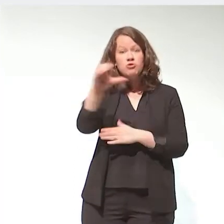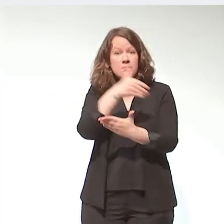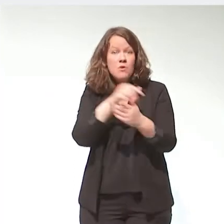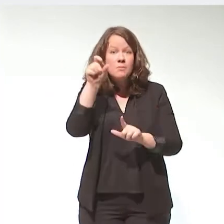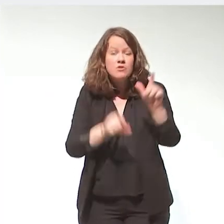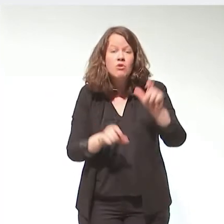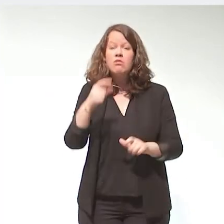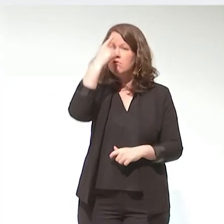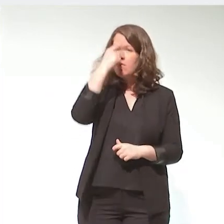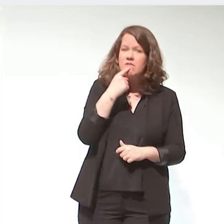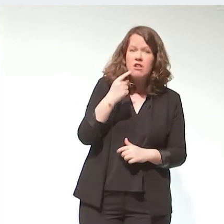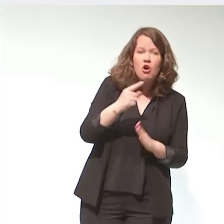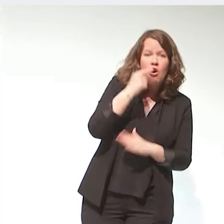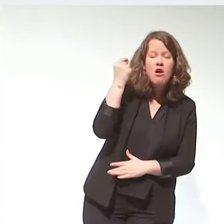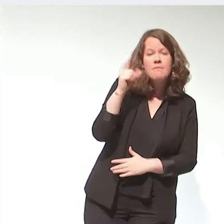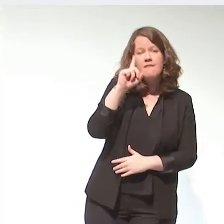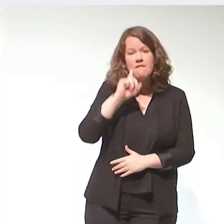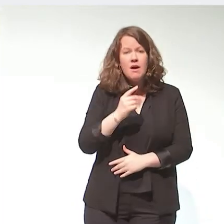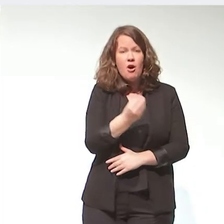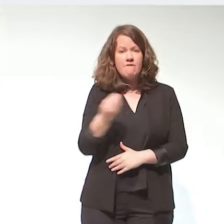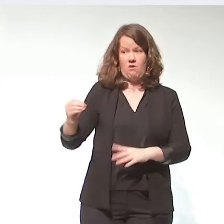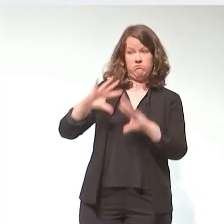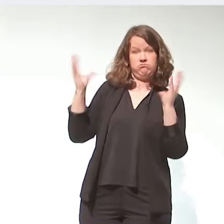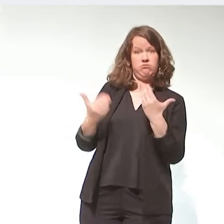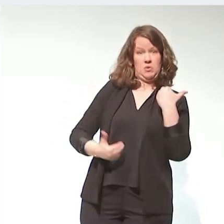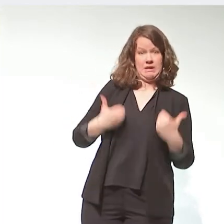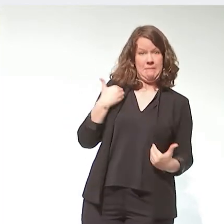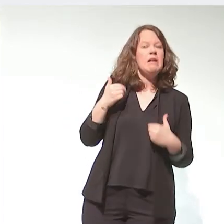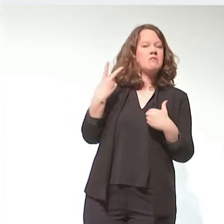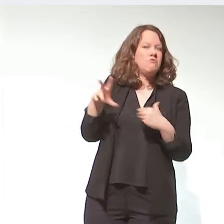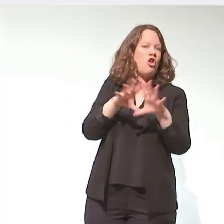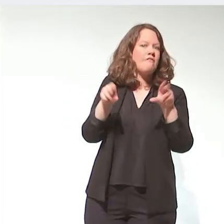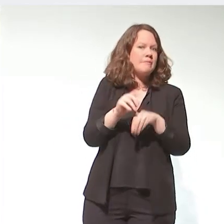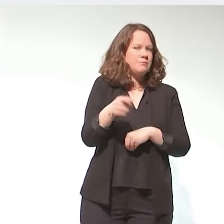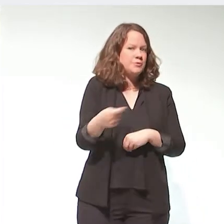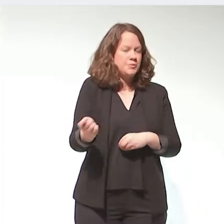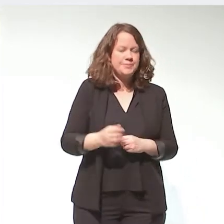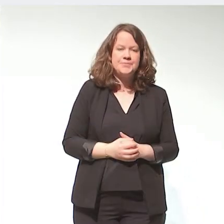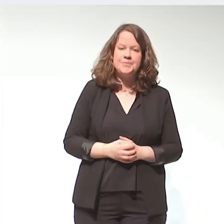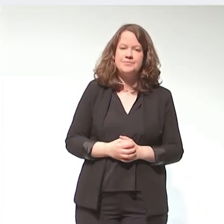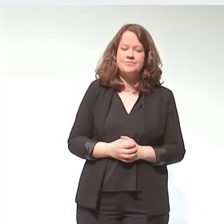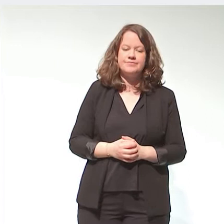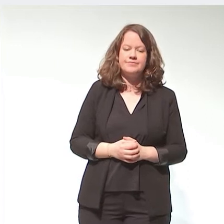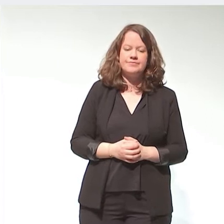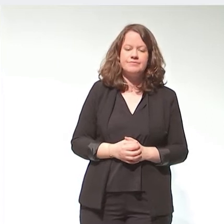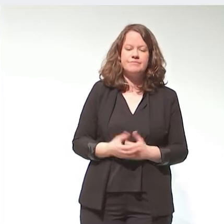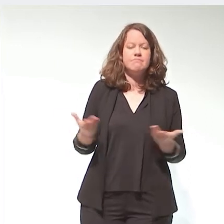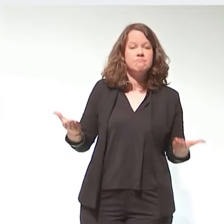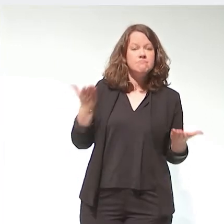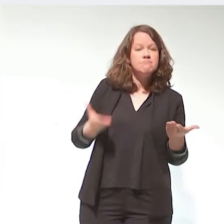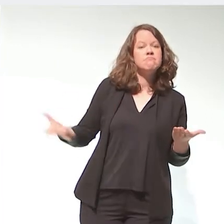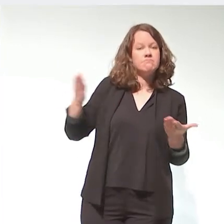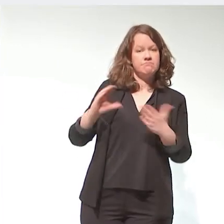million of men and women suffering from a disability, plus our families.